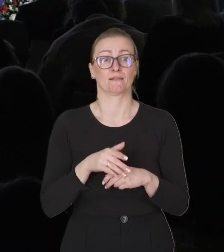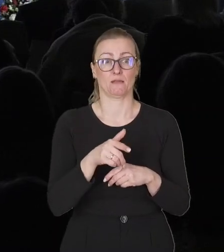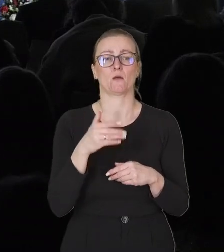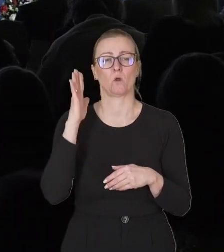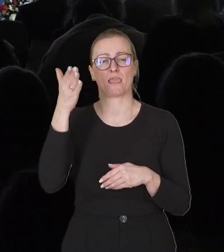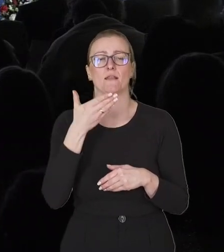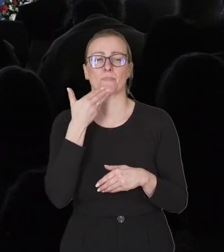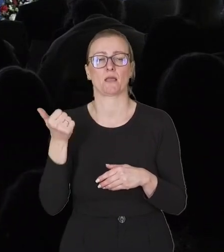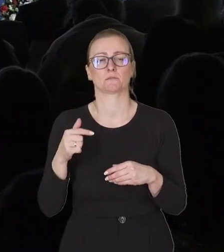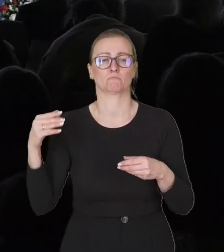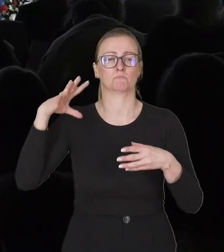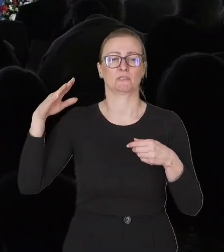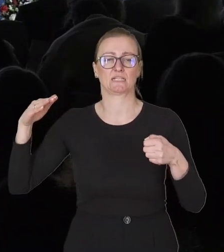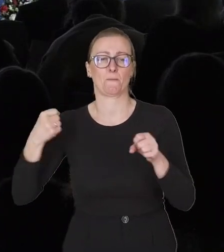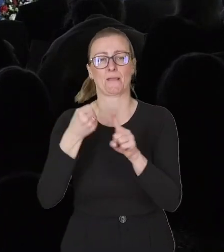today with the panel.